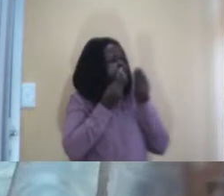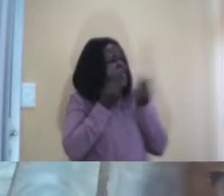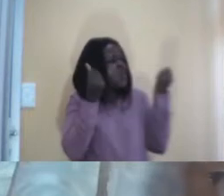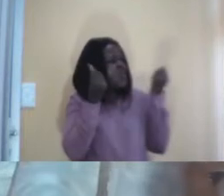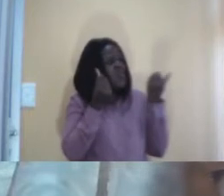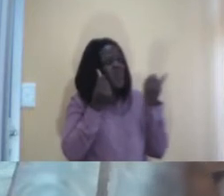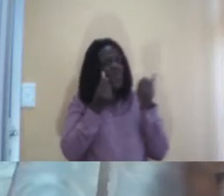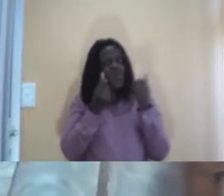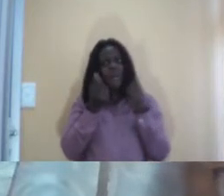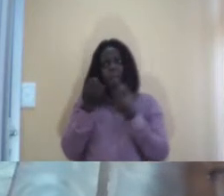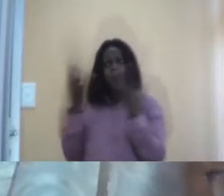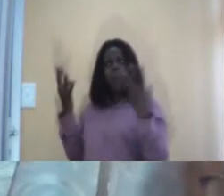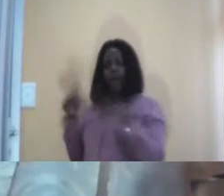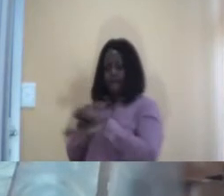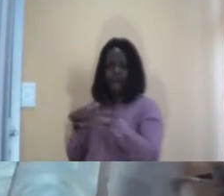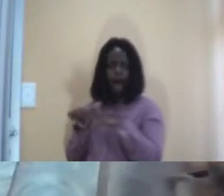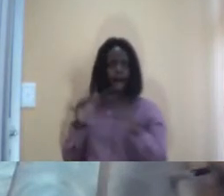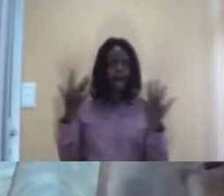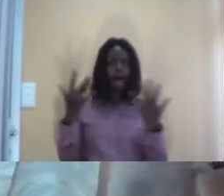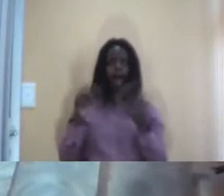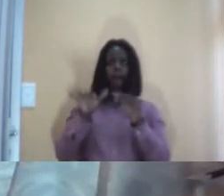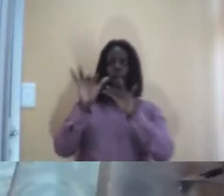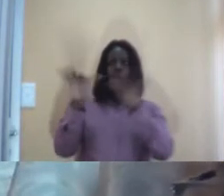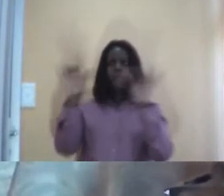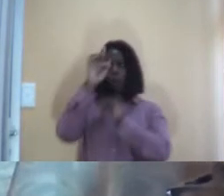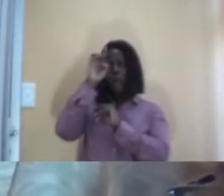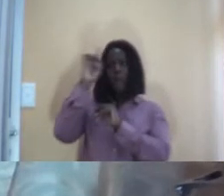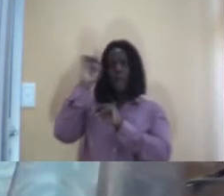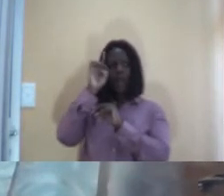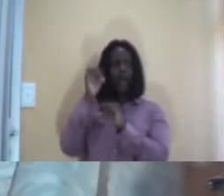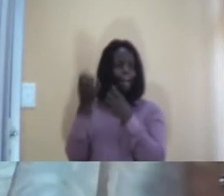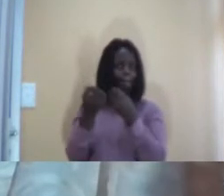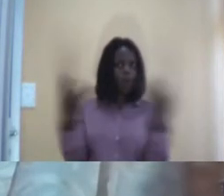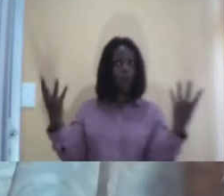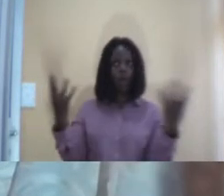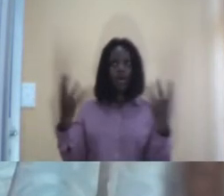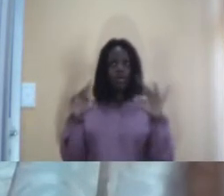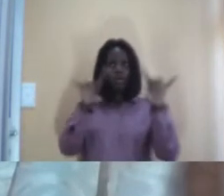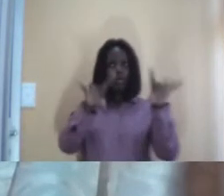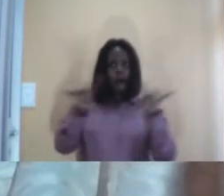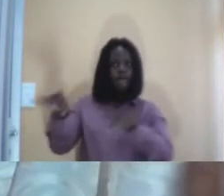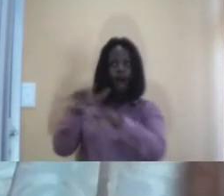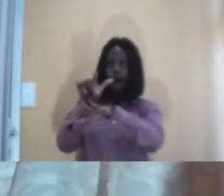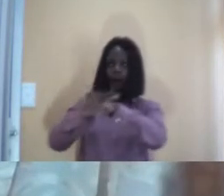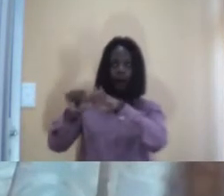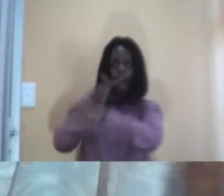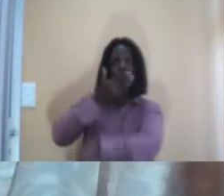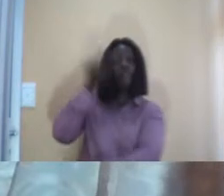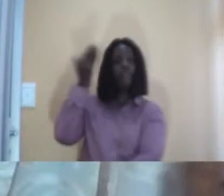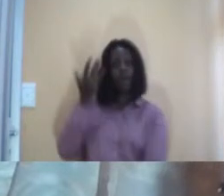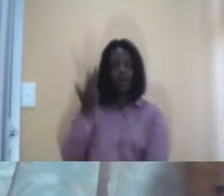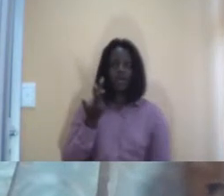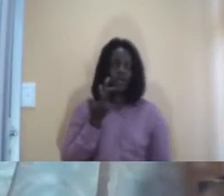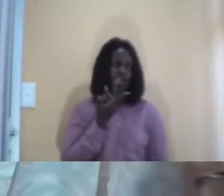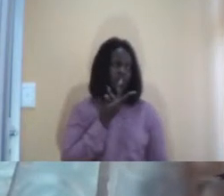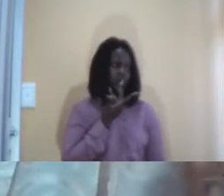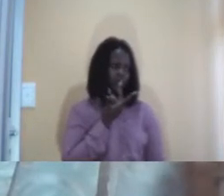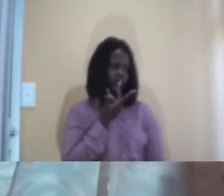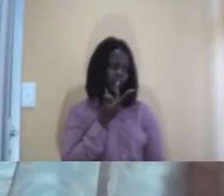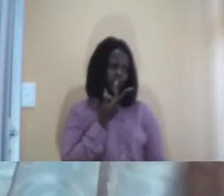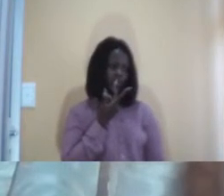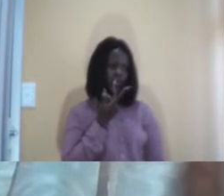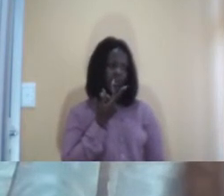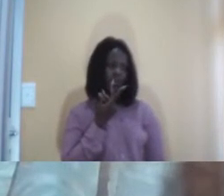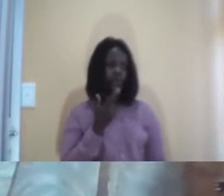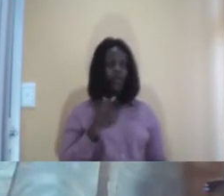the population. Majority of our Black people are still without land and therefore